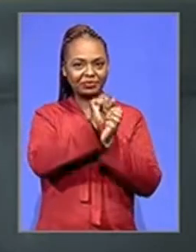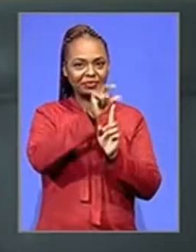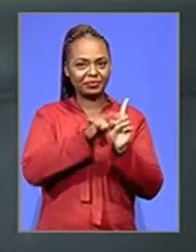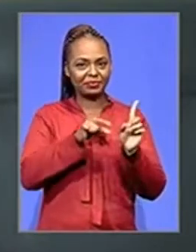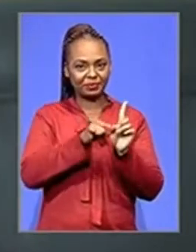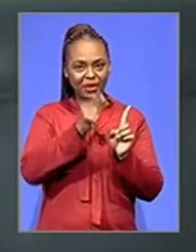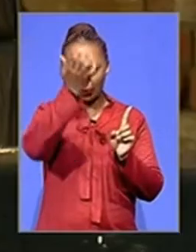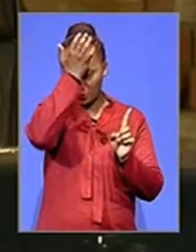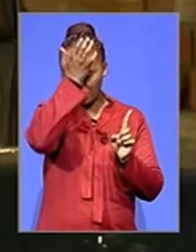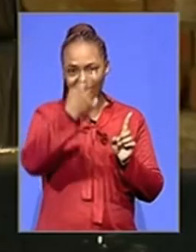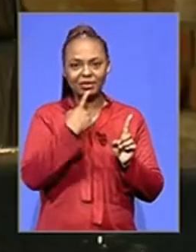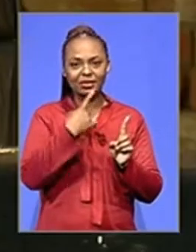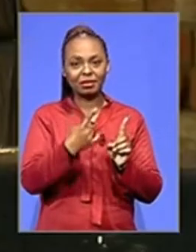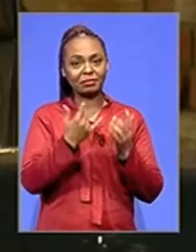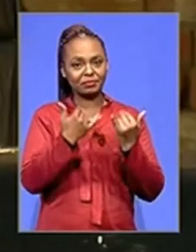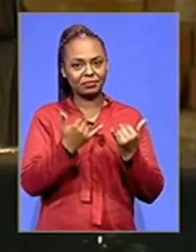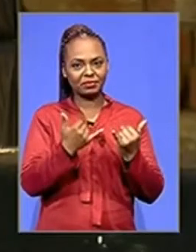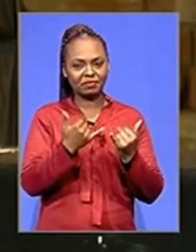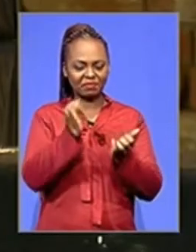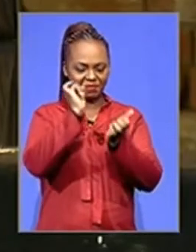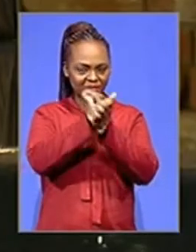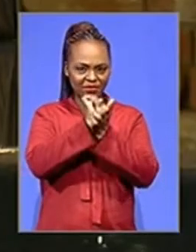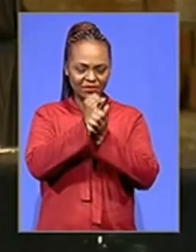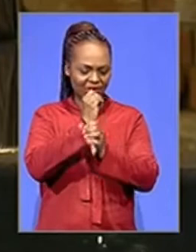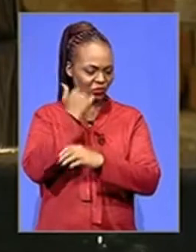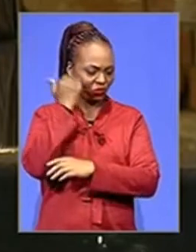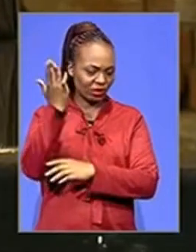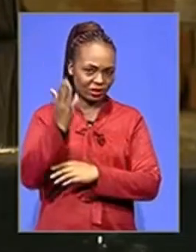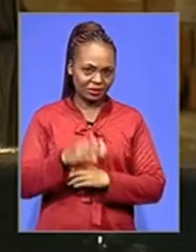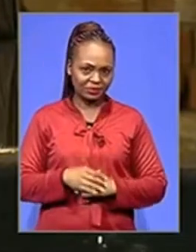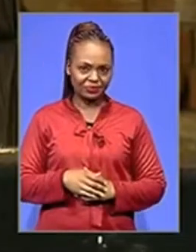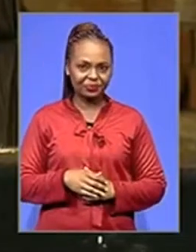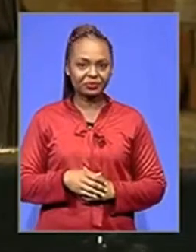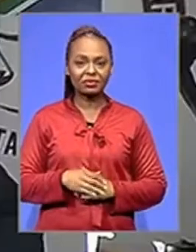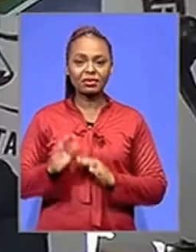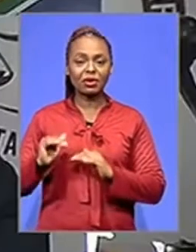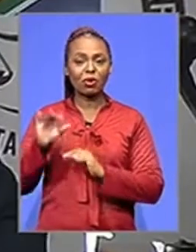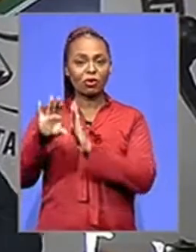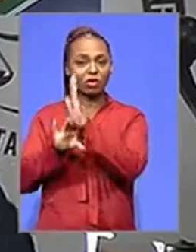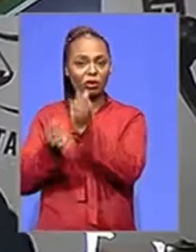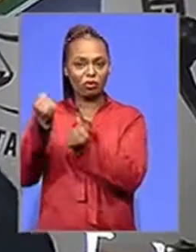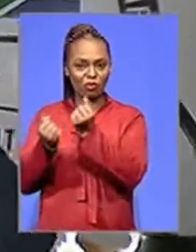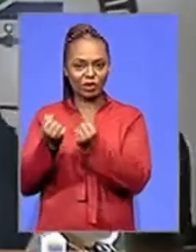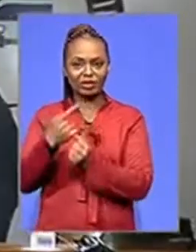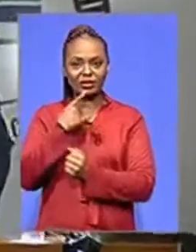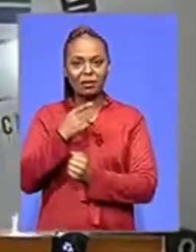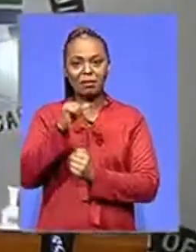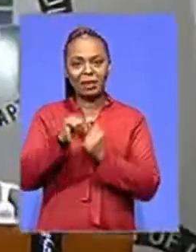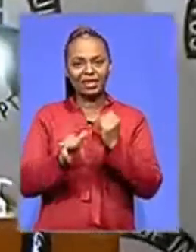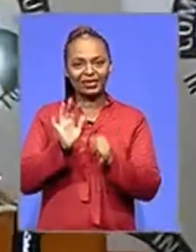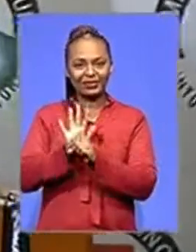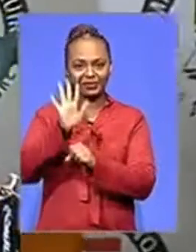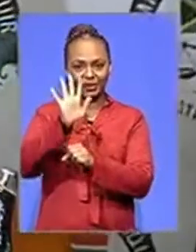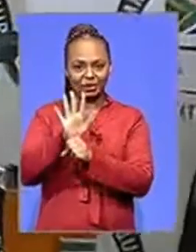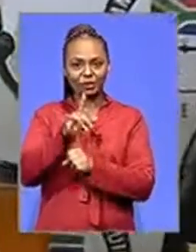ka tsotlhe tseo a nang najo go e bona a sa ye golegong gore tsheko ya molaotheo e mo atlholetseng waga lekgwedi tse tharo golegong molatong